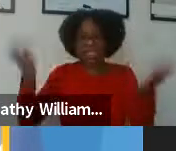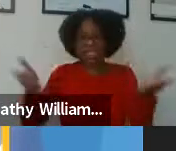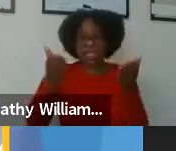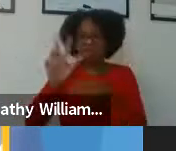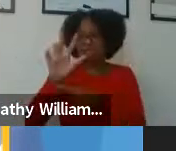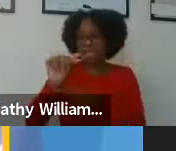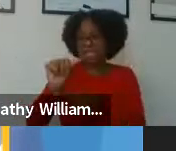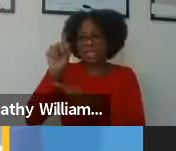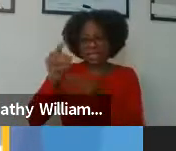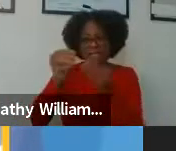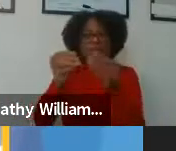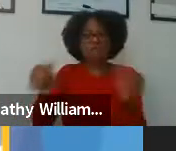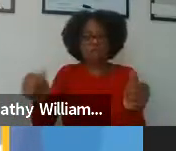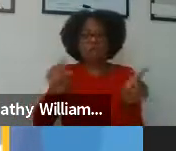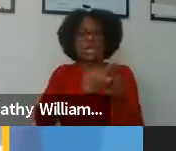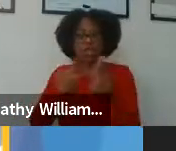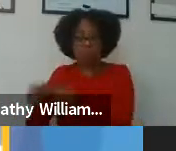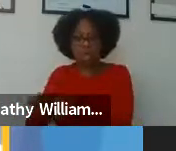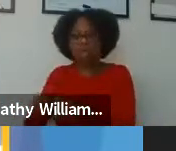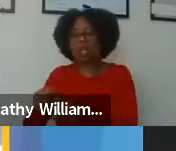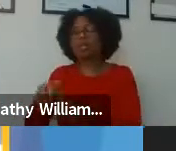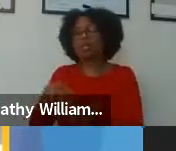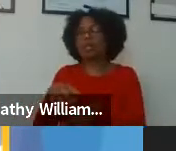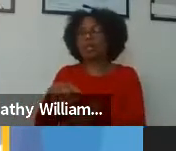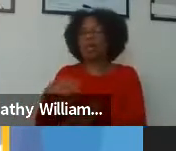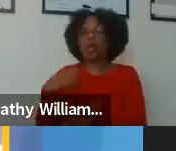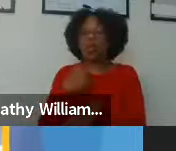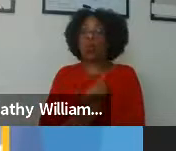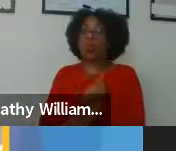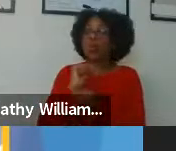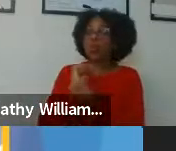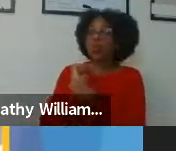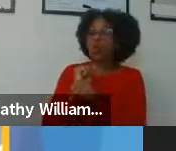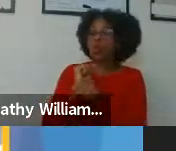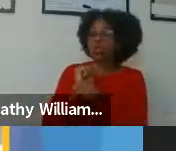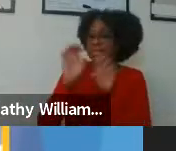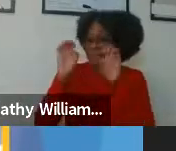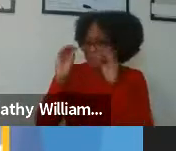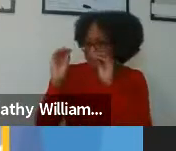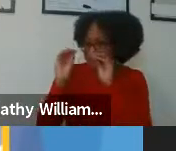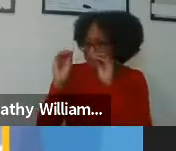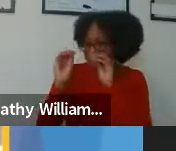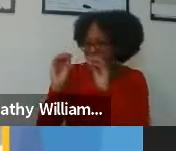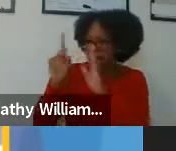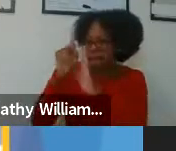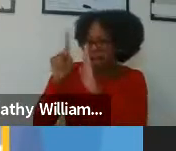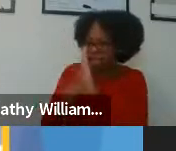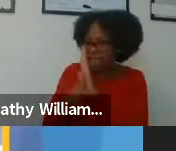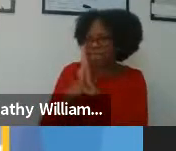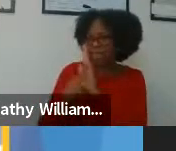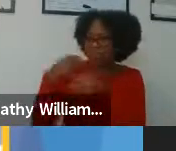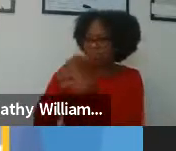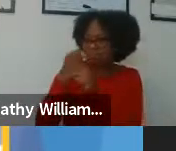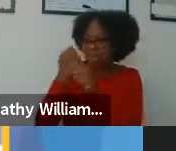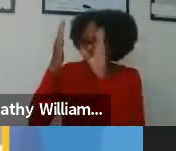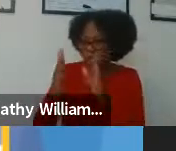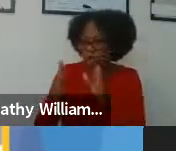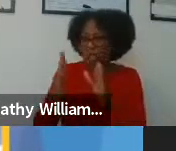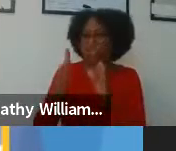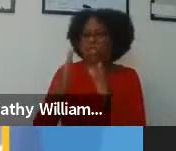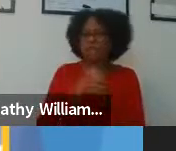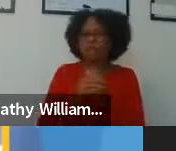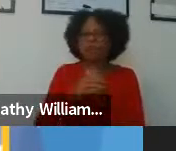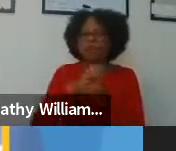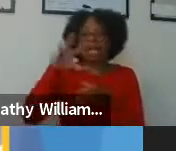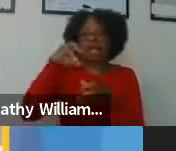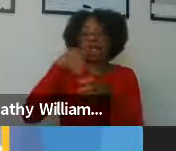well. dLCV works to educate policymakers on various issues in the area of special education, including seclusion